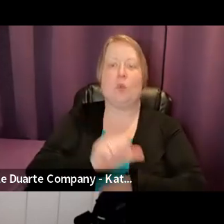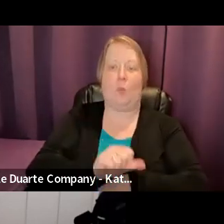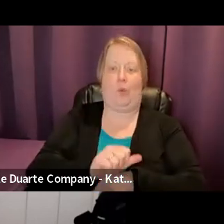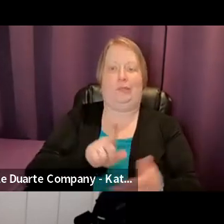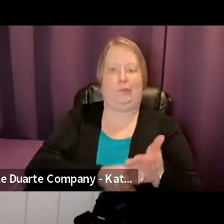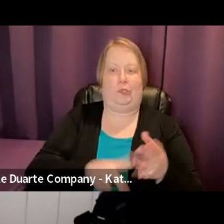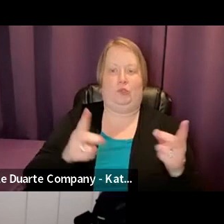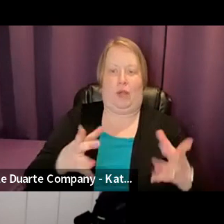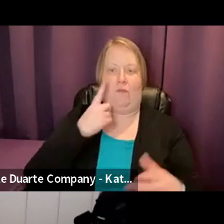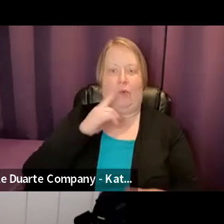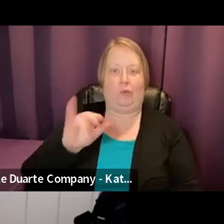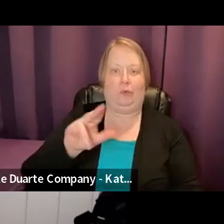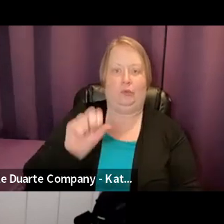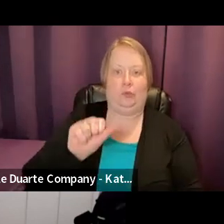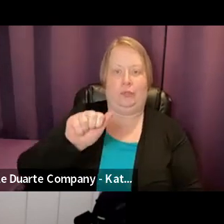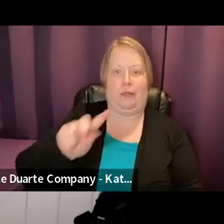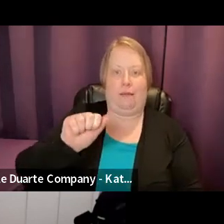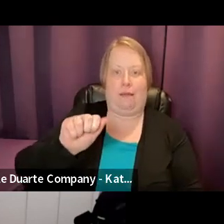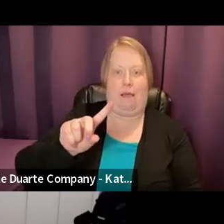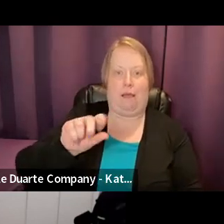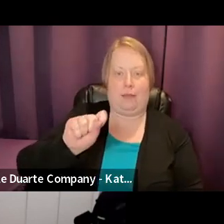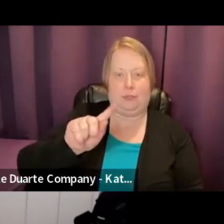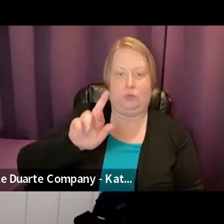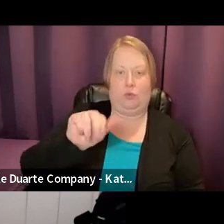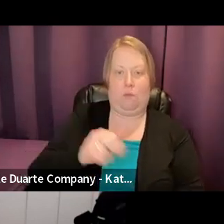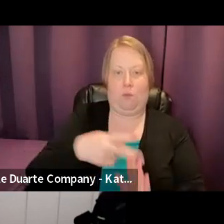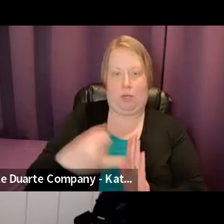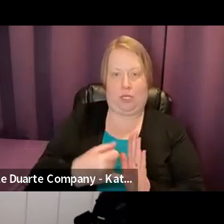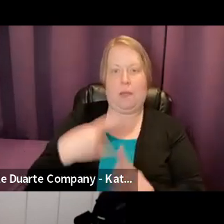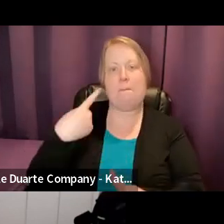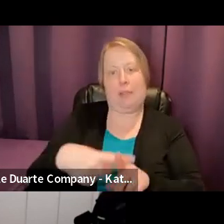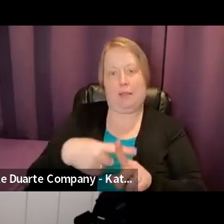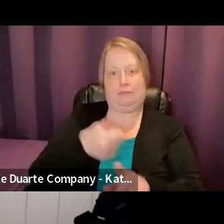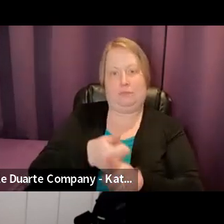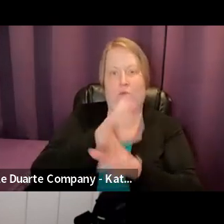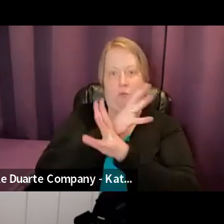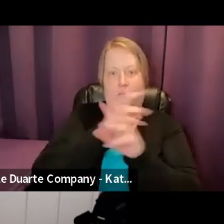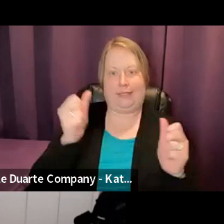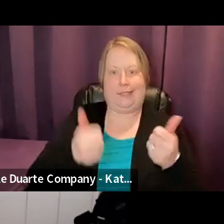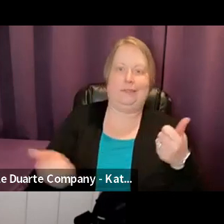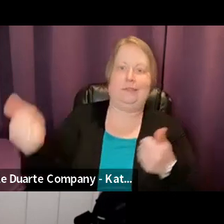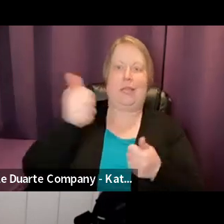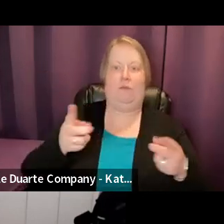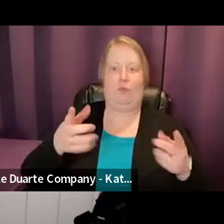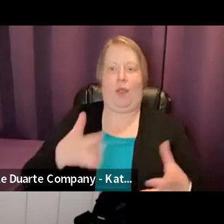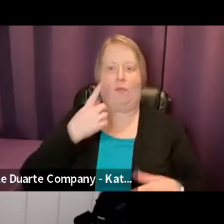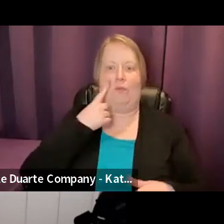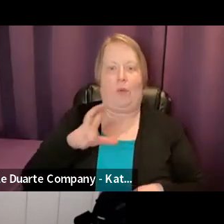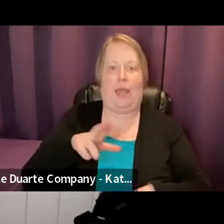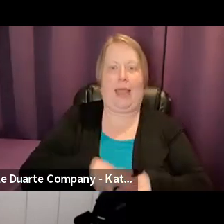and serves as president and executive director of the National Disabled Law Students Association, which he